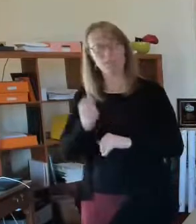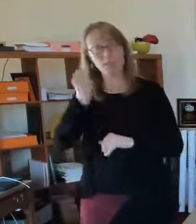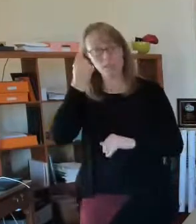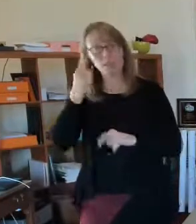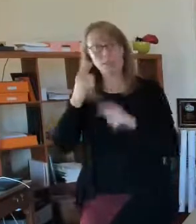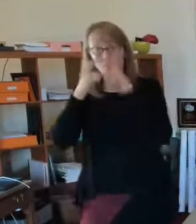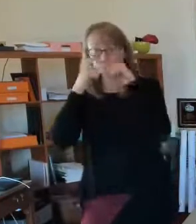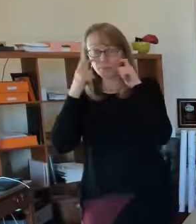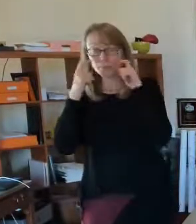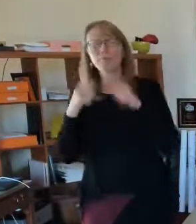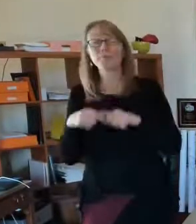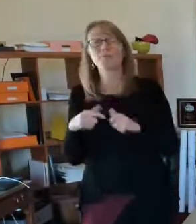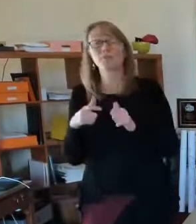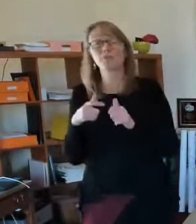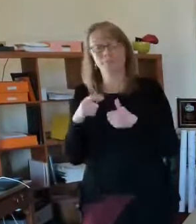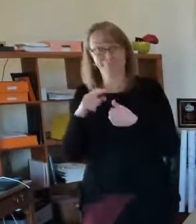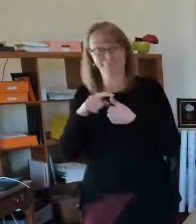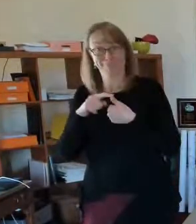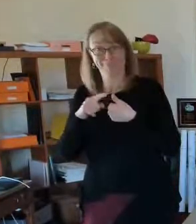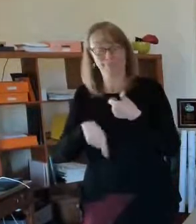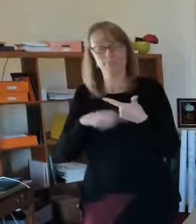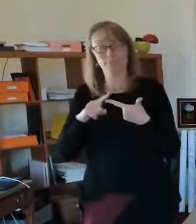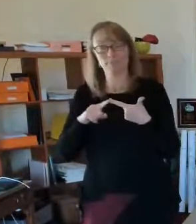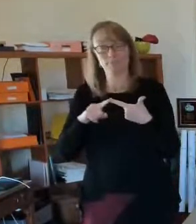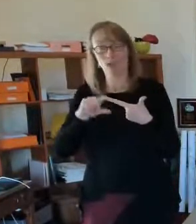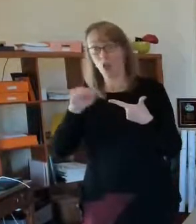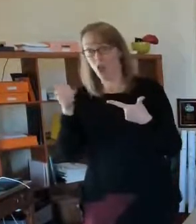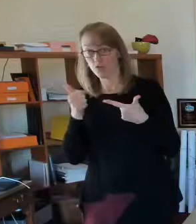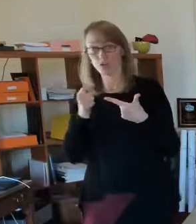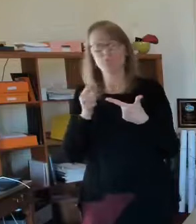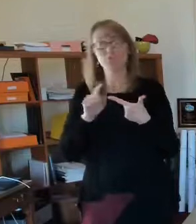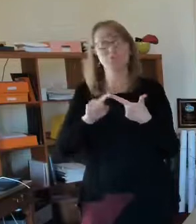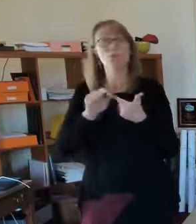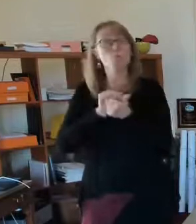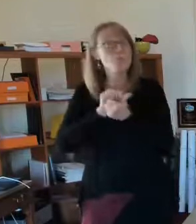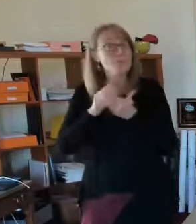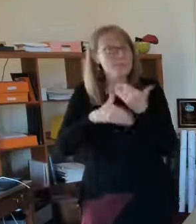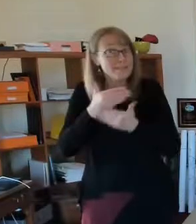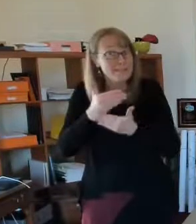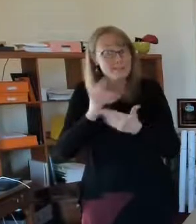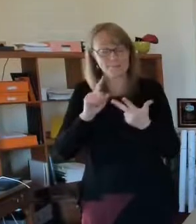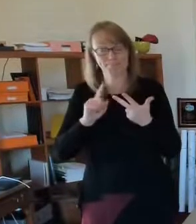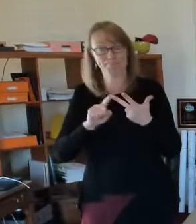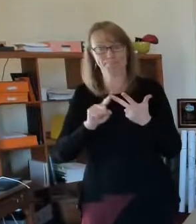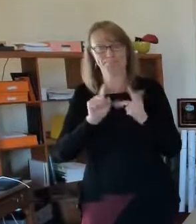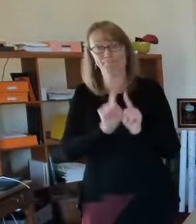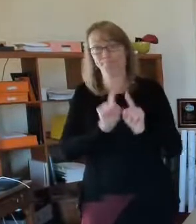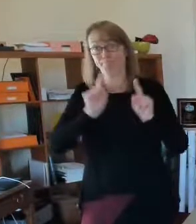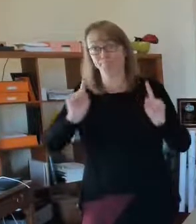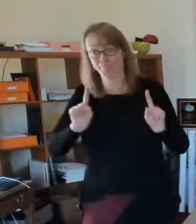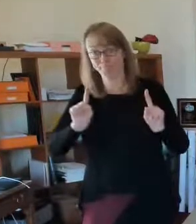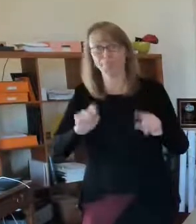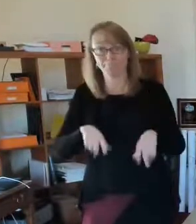groups small, help to keep the numbers down and to keep more people from getting ill.